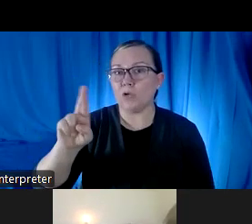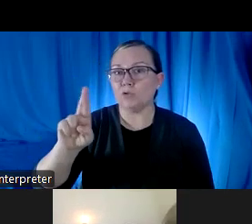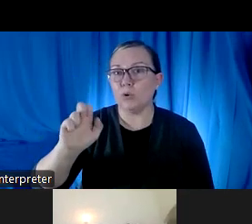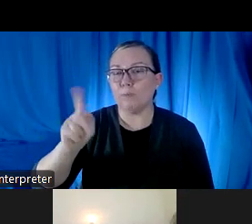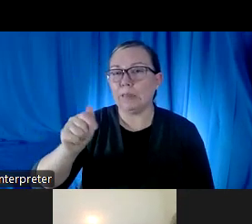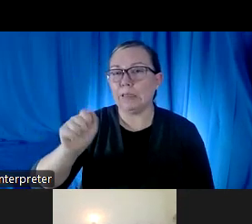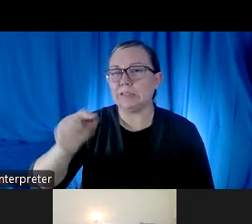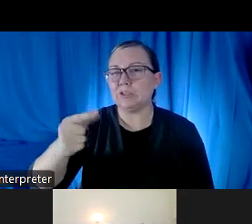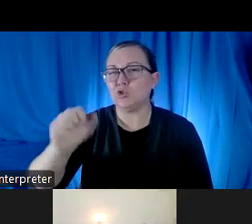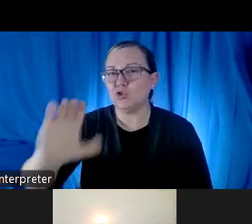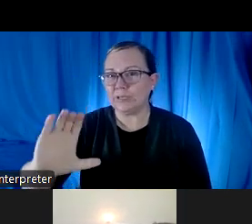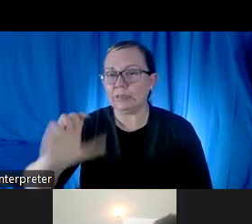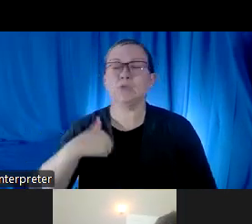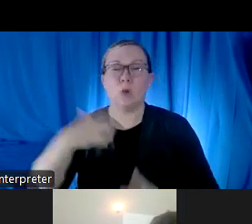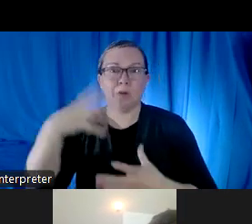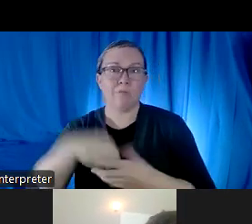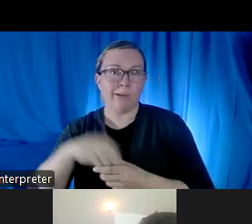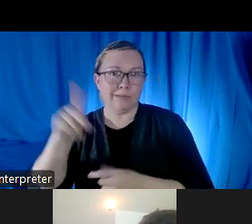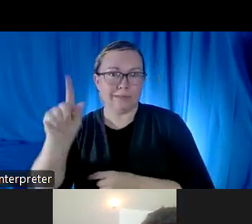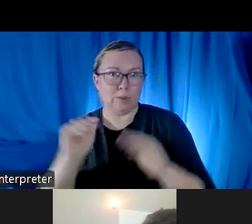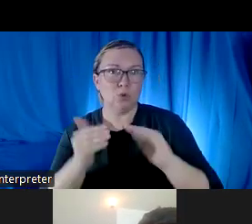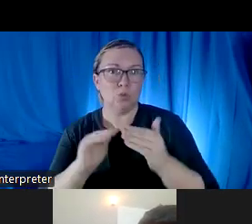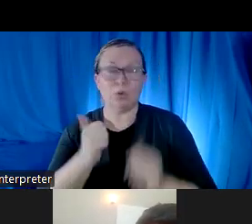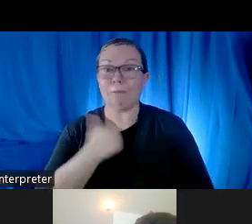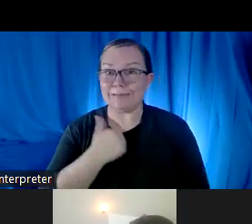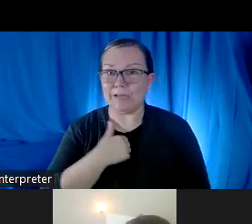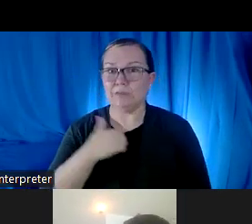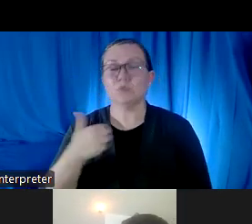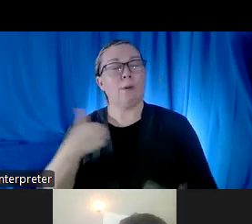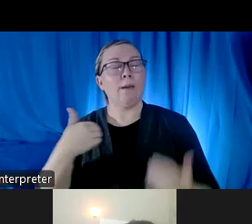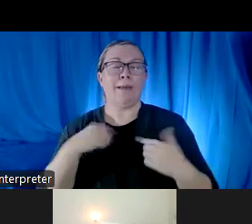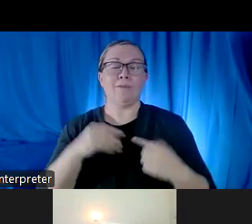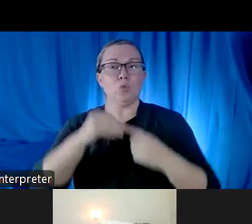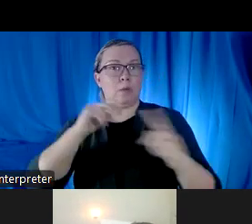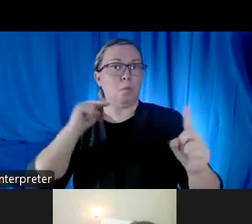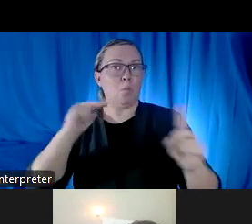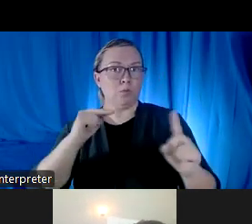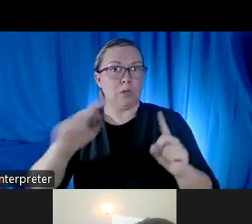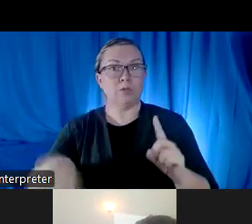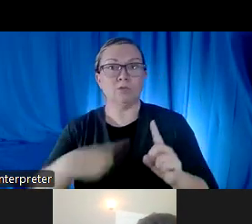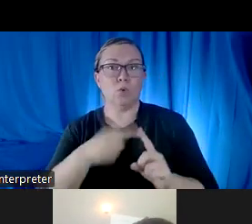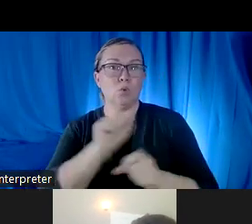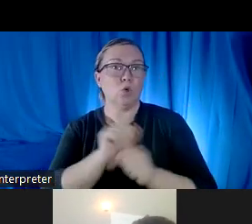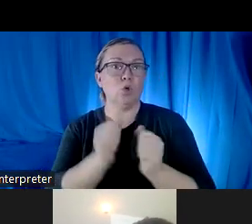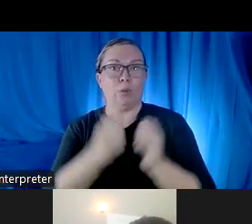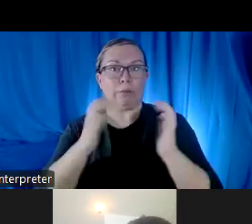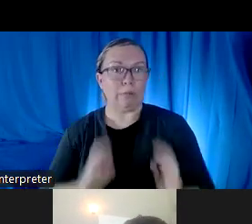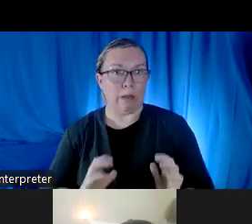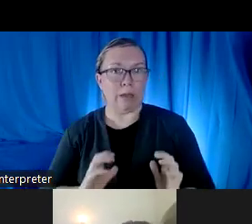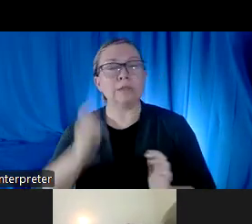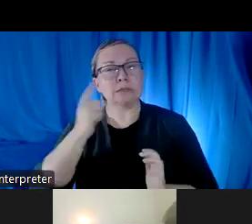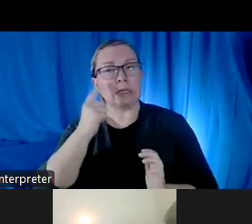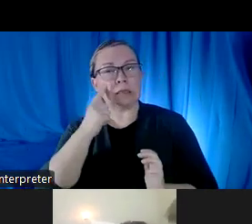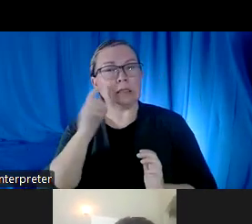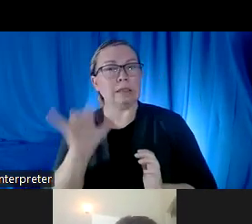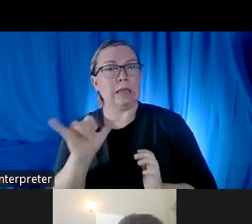the disability community, and I think that gives me a unique perspective when working with my clients. I think it gives me